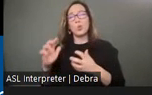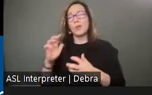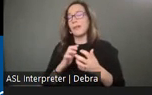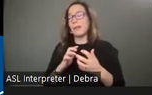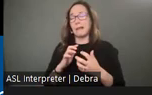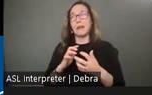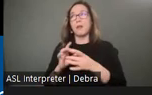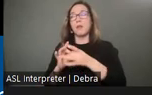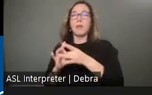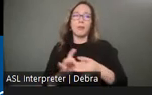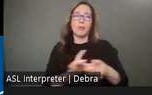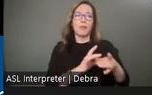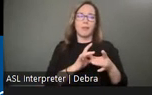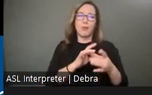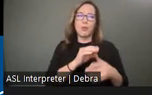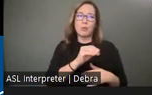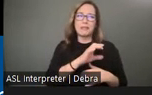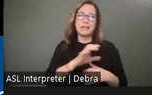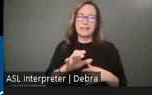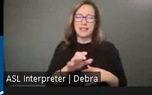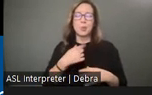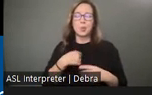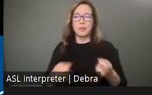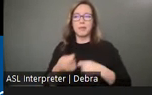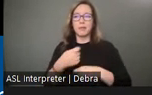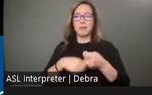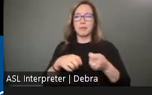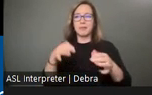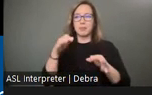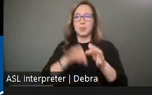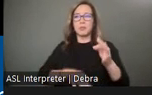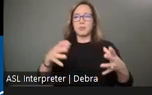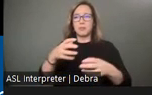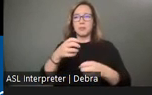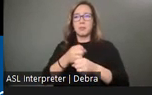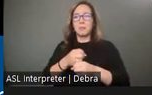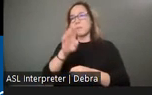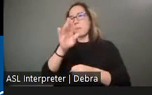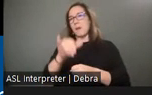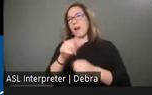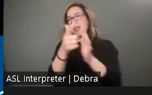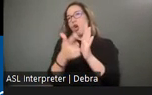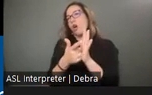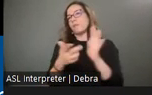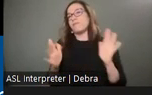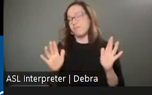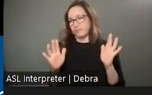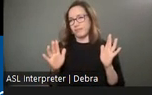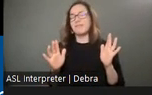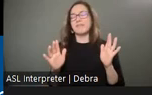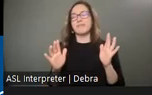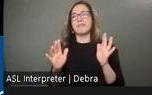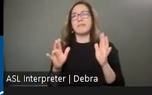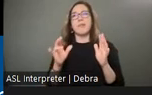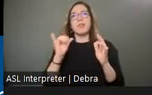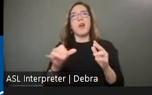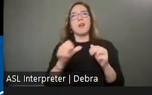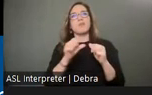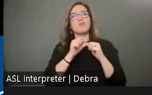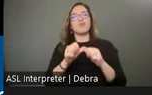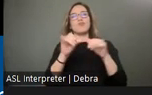with OCC, we've replaced that to simplify the letters with by law as a simple statement. And that's consistent with